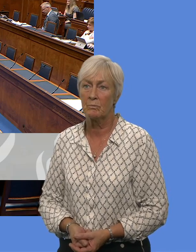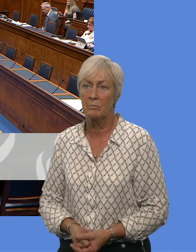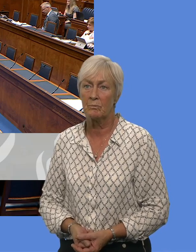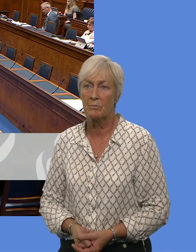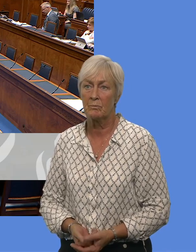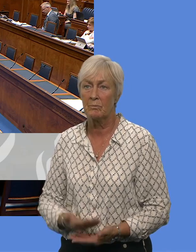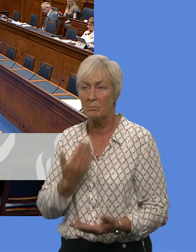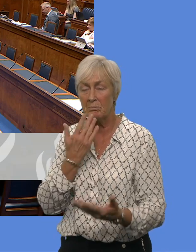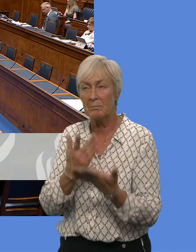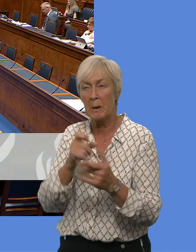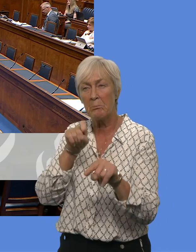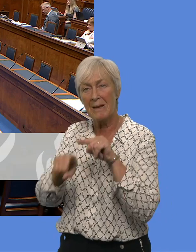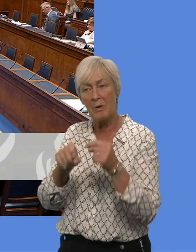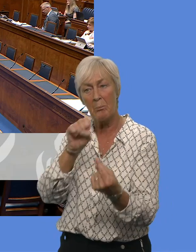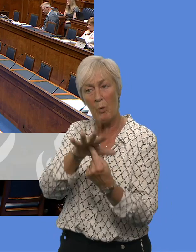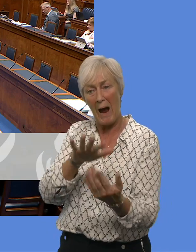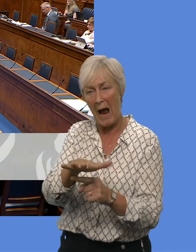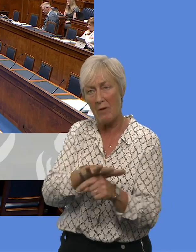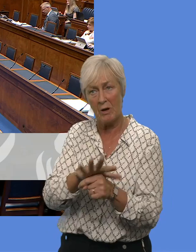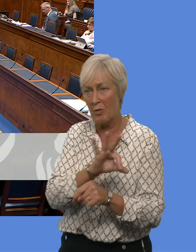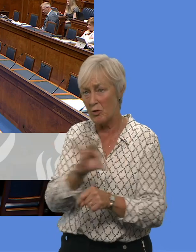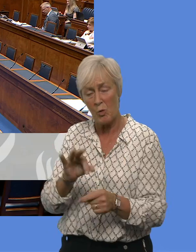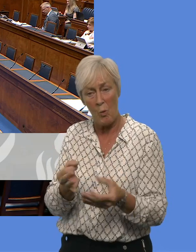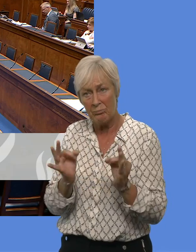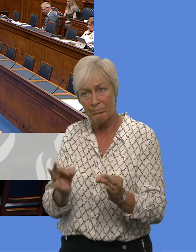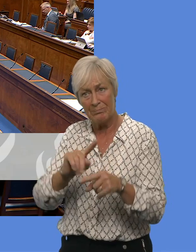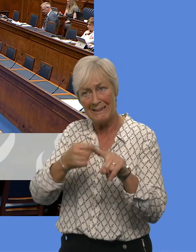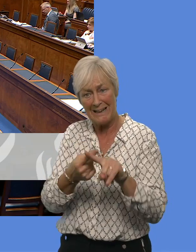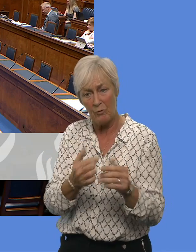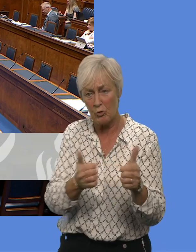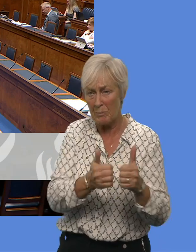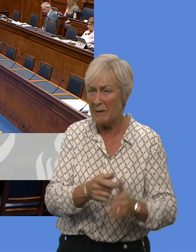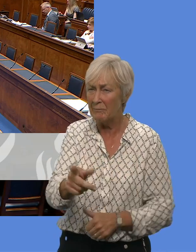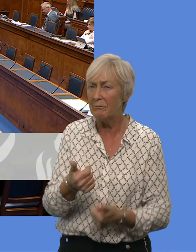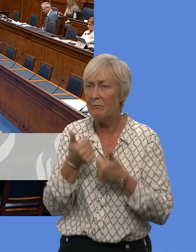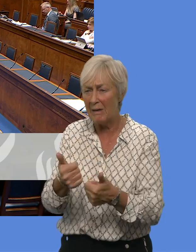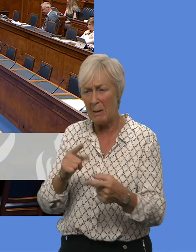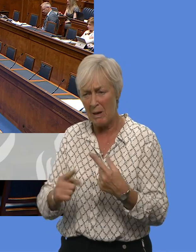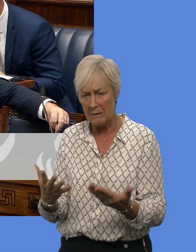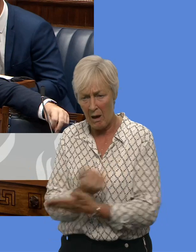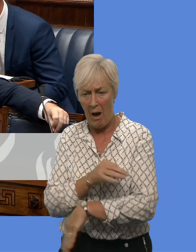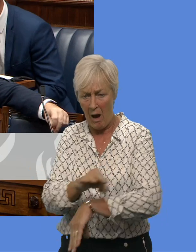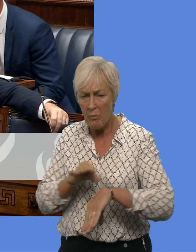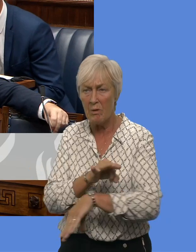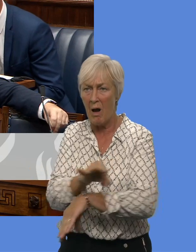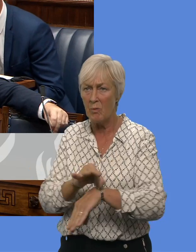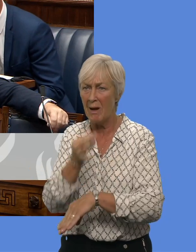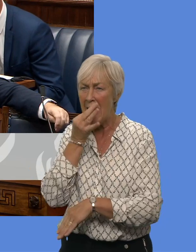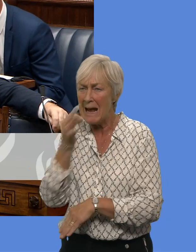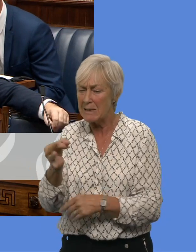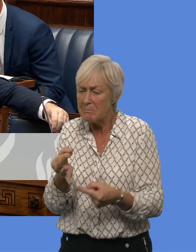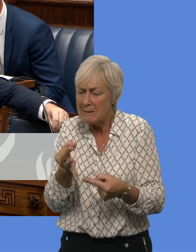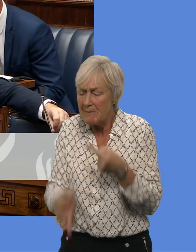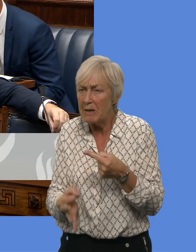In specific and very important areas, there is not executive agreement. That's fine, but it's taken us a few hours to get to that point. Can I also ask about